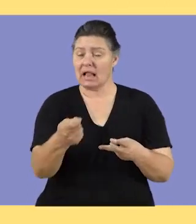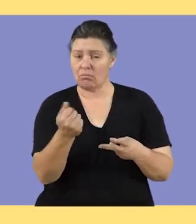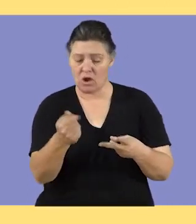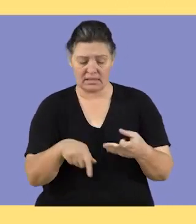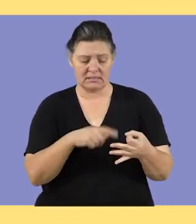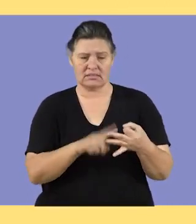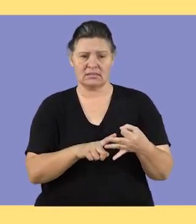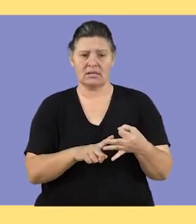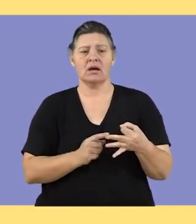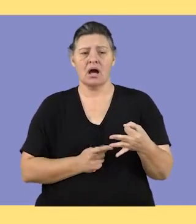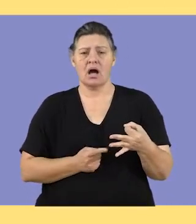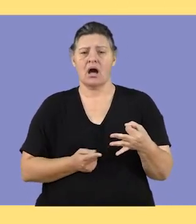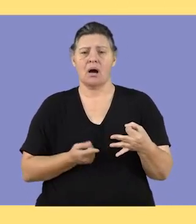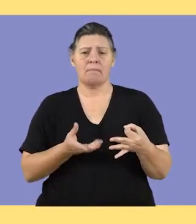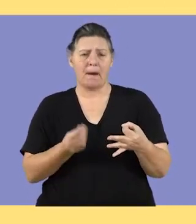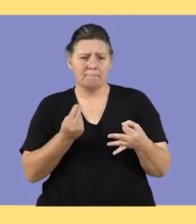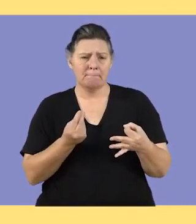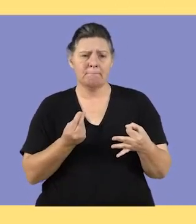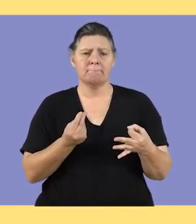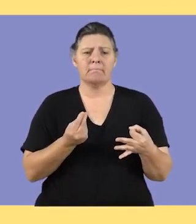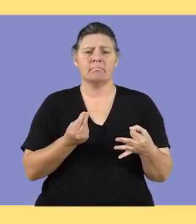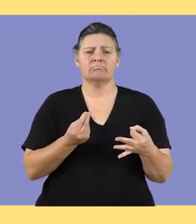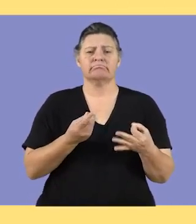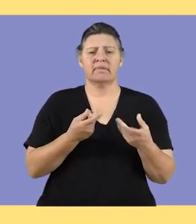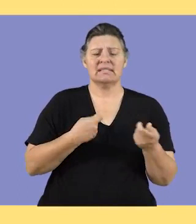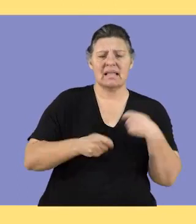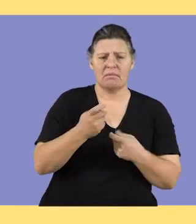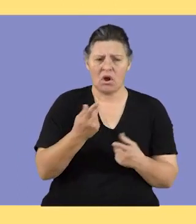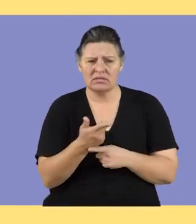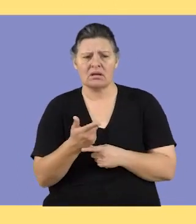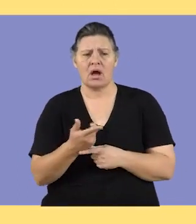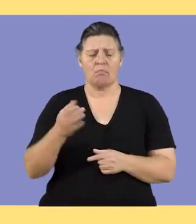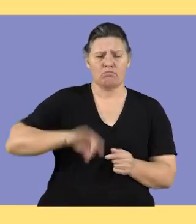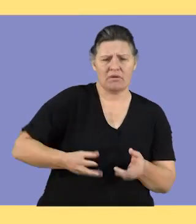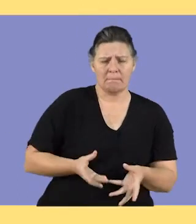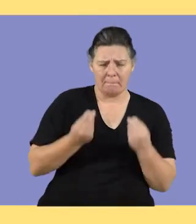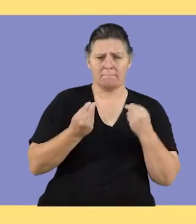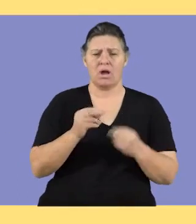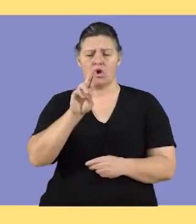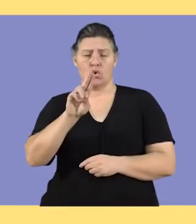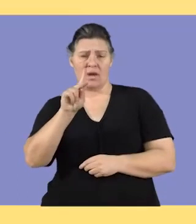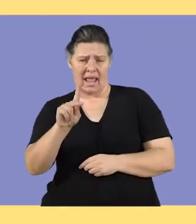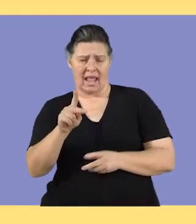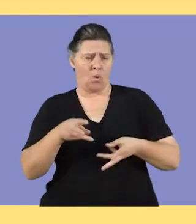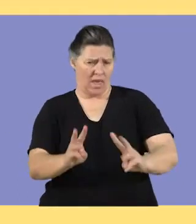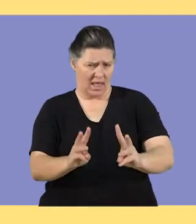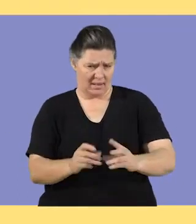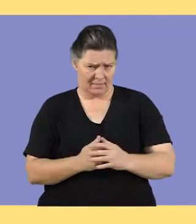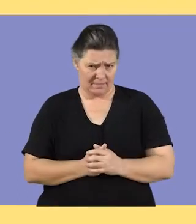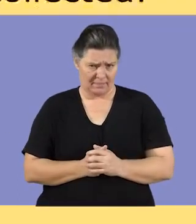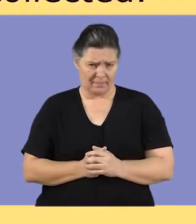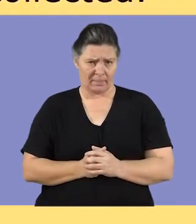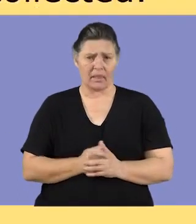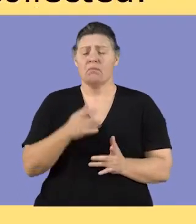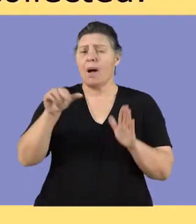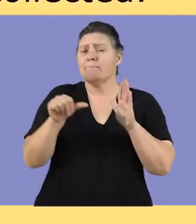profit using the UK method. If you want to know what is the UK method, please stay tuned in today's class. Now, it